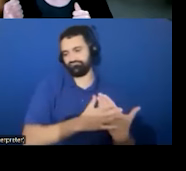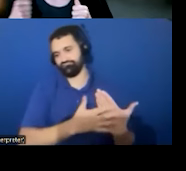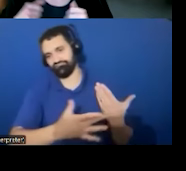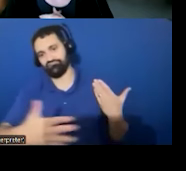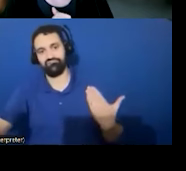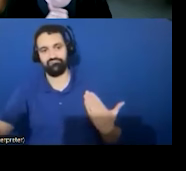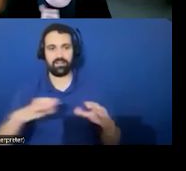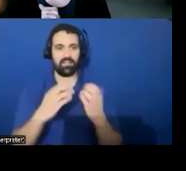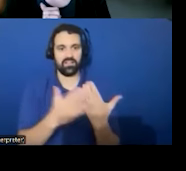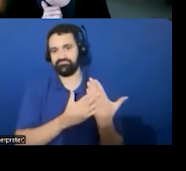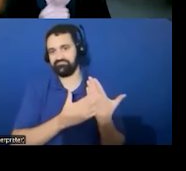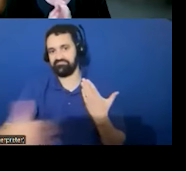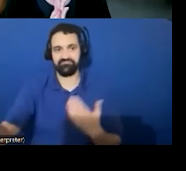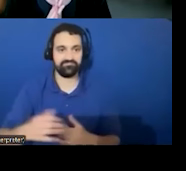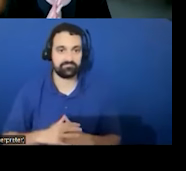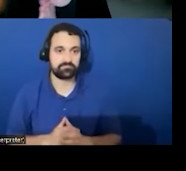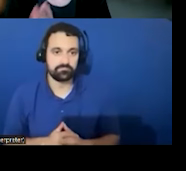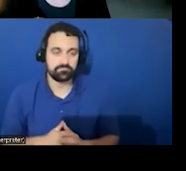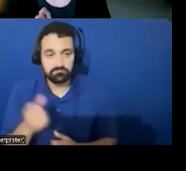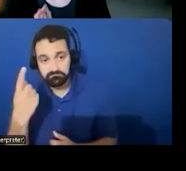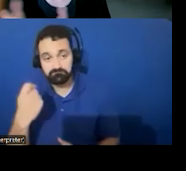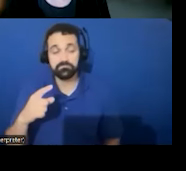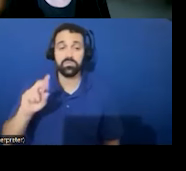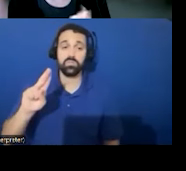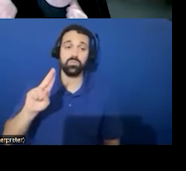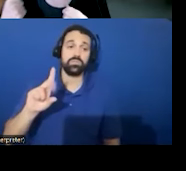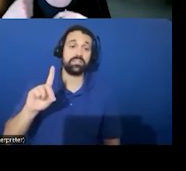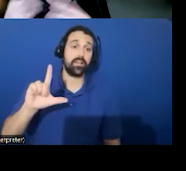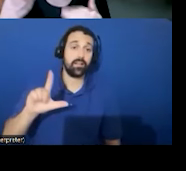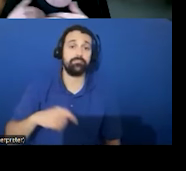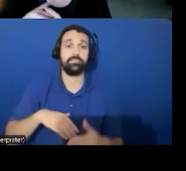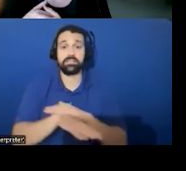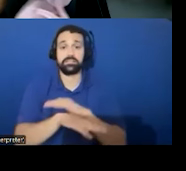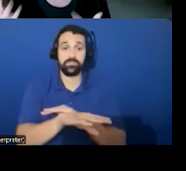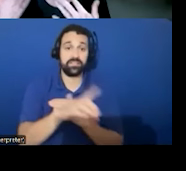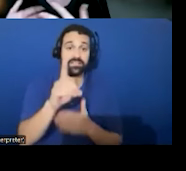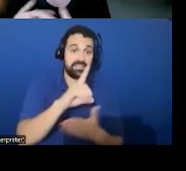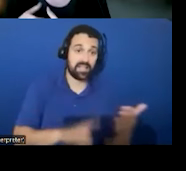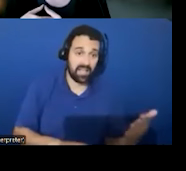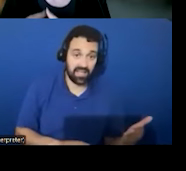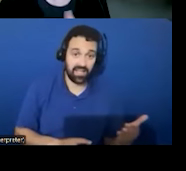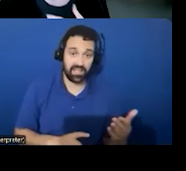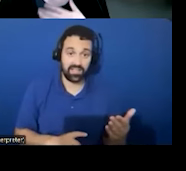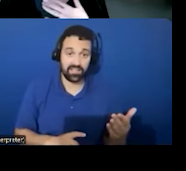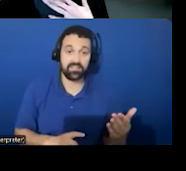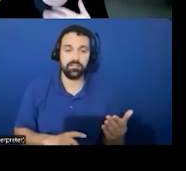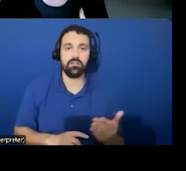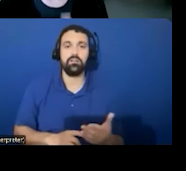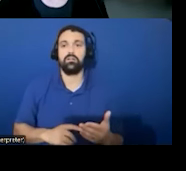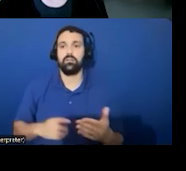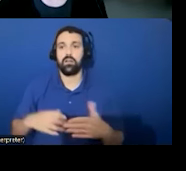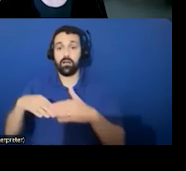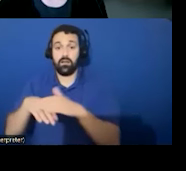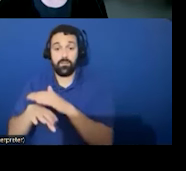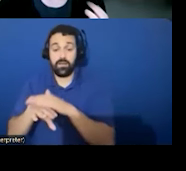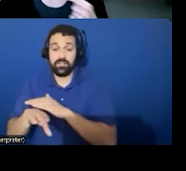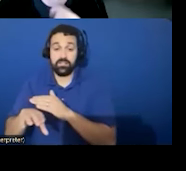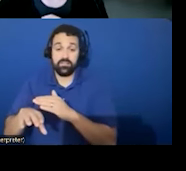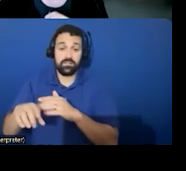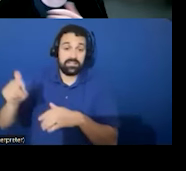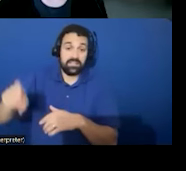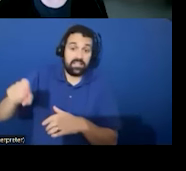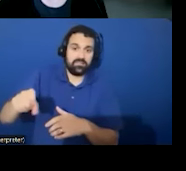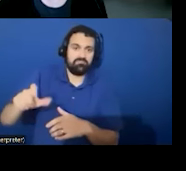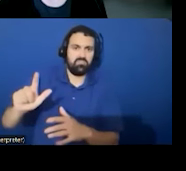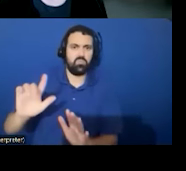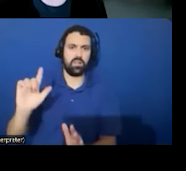Right, because universal design and accessible design, they reduce accommodation needs later. When a course is flexible and